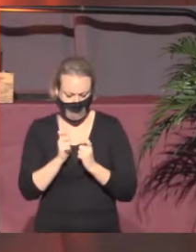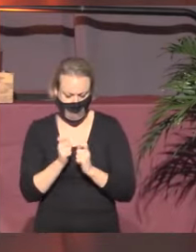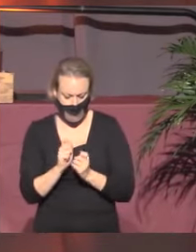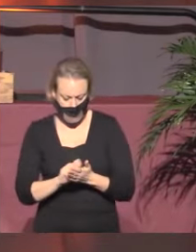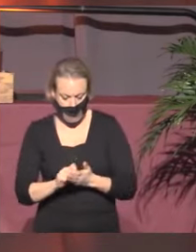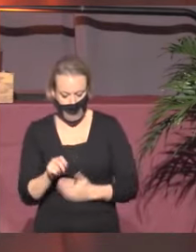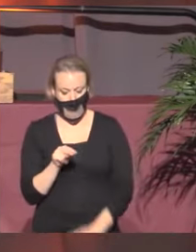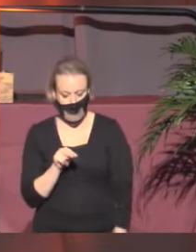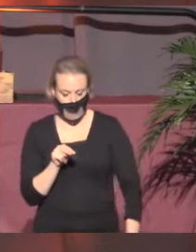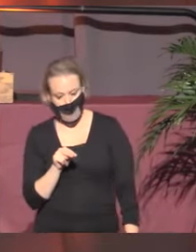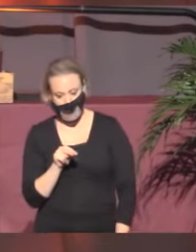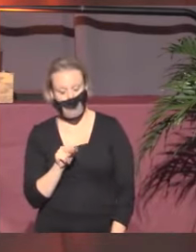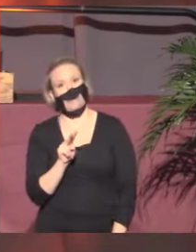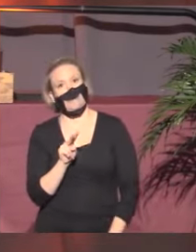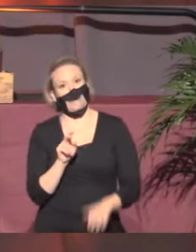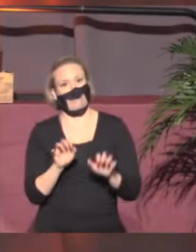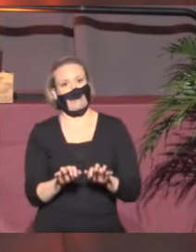I just stared at the screen.